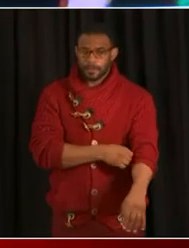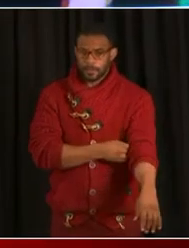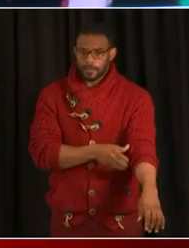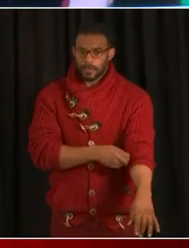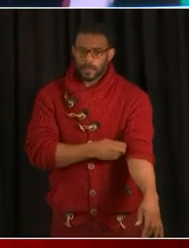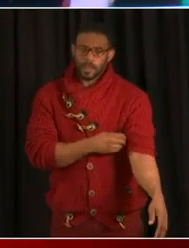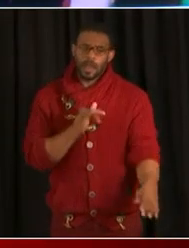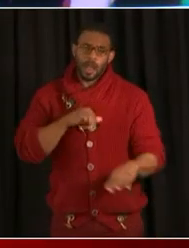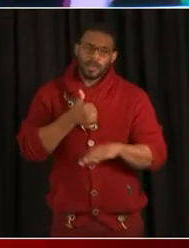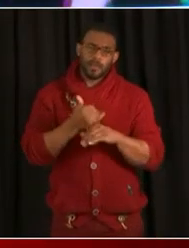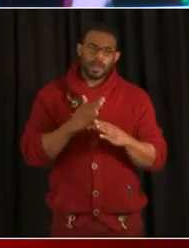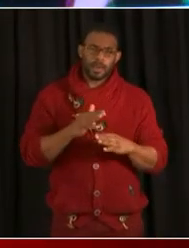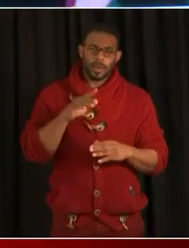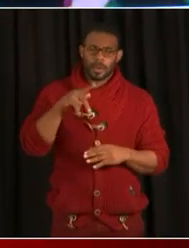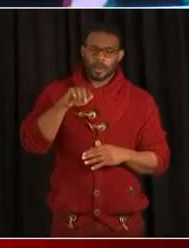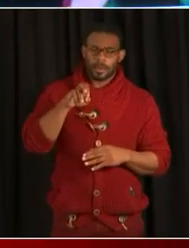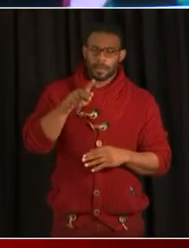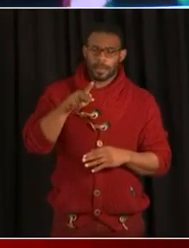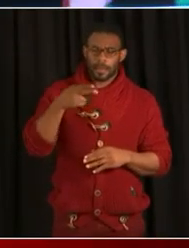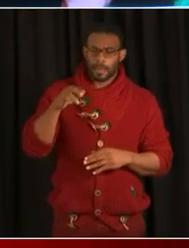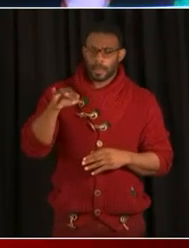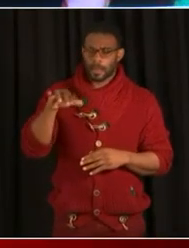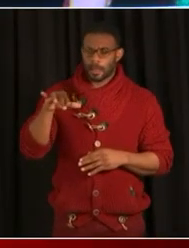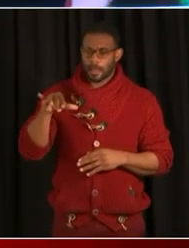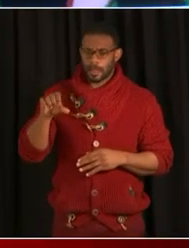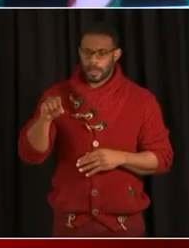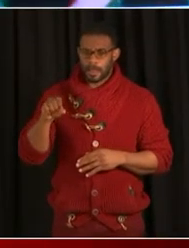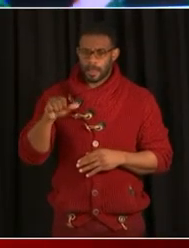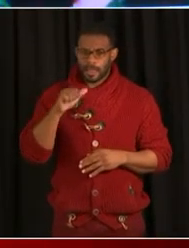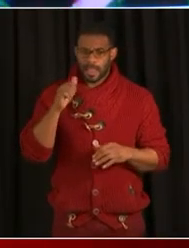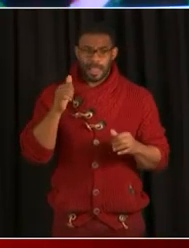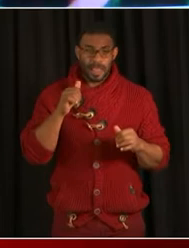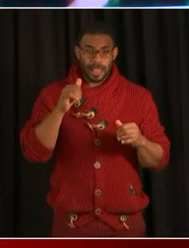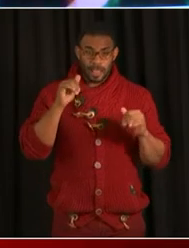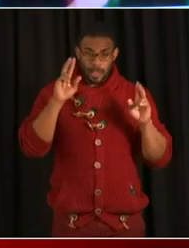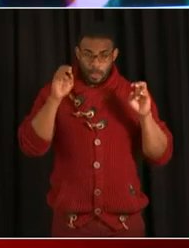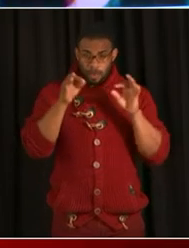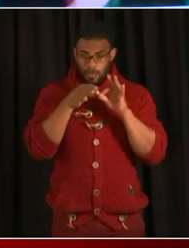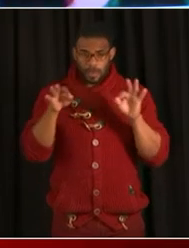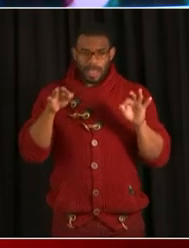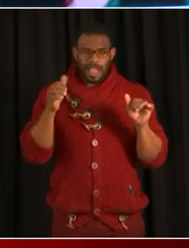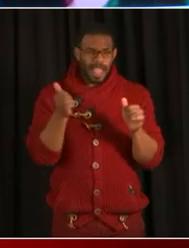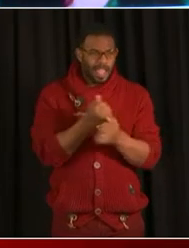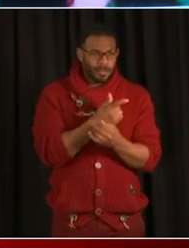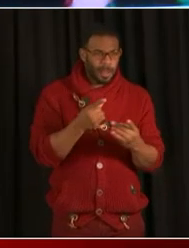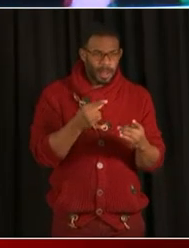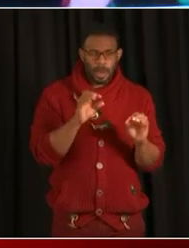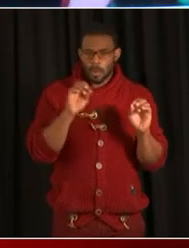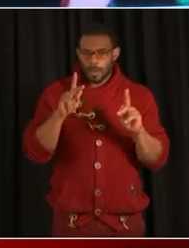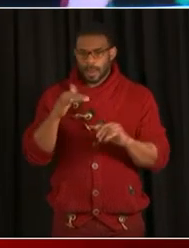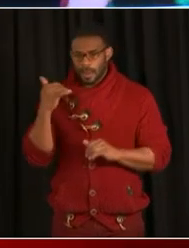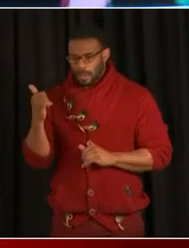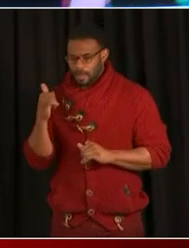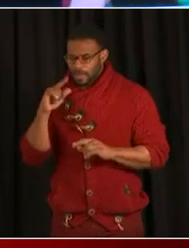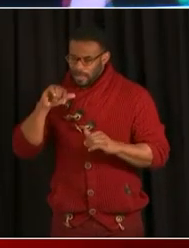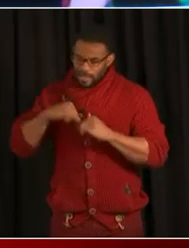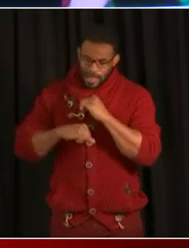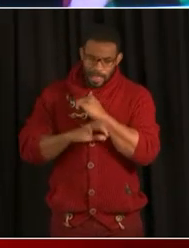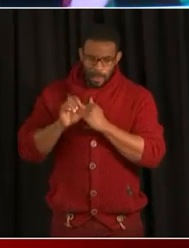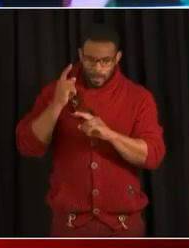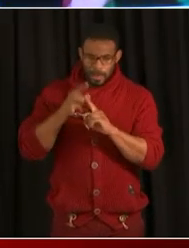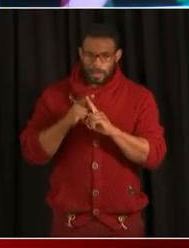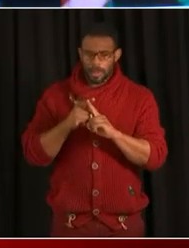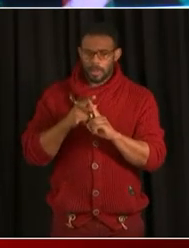our founder Patrick Hayes coined the phrase "everybody in, nobody out." So that has really anchored our mission all these years.